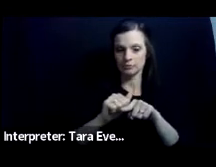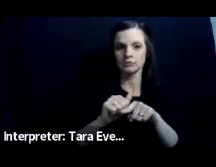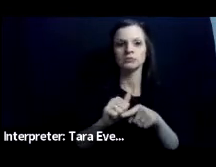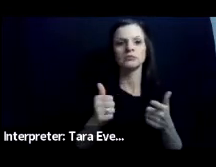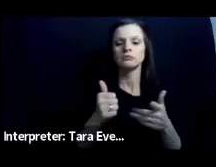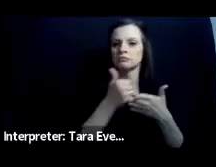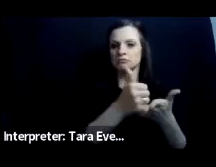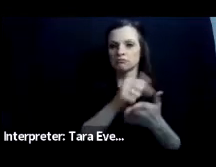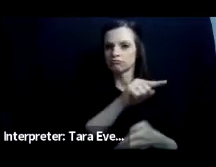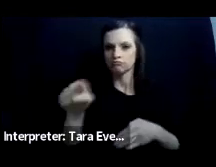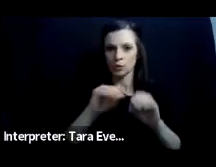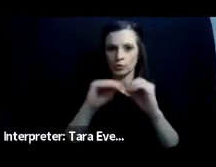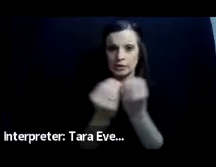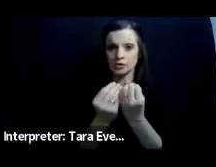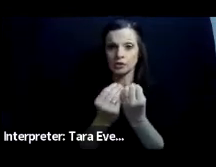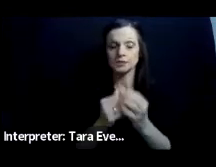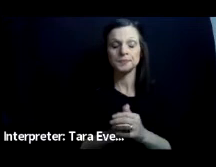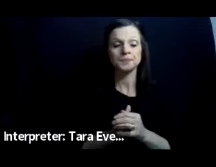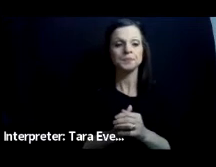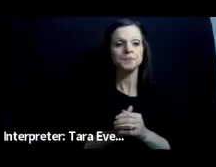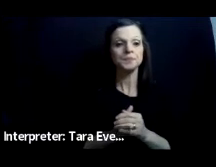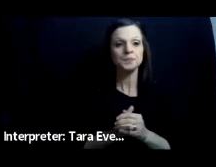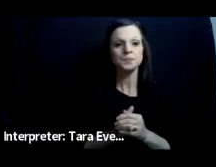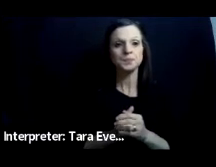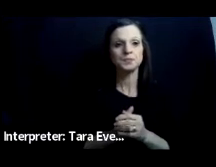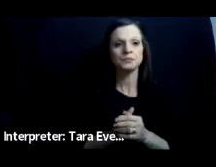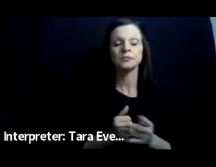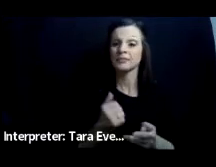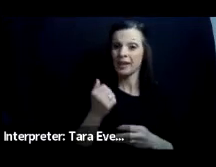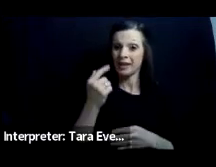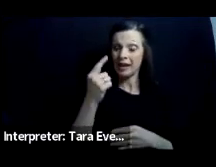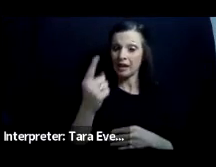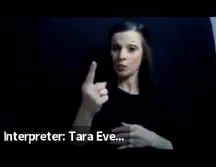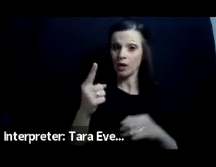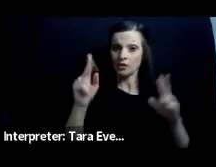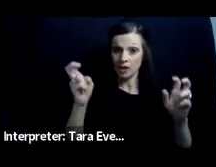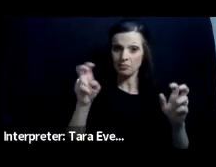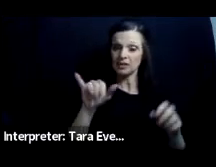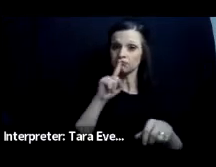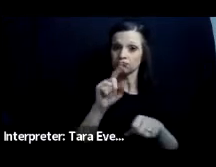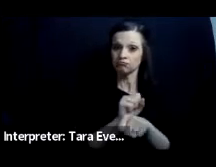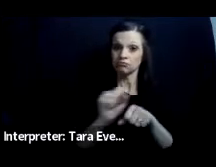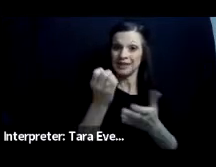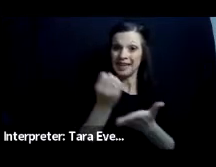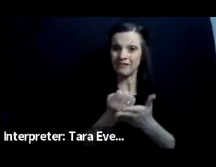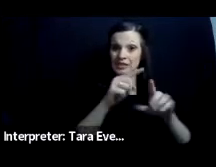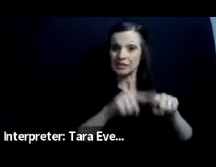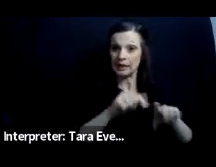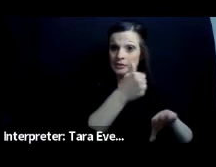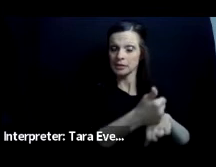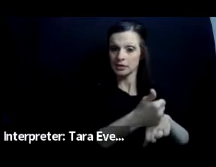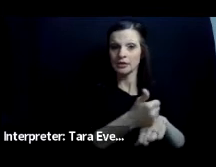organizations. And one of the things that is indeed evidence-based is that our language does matter.